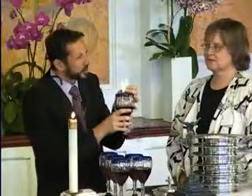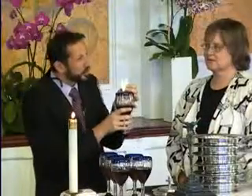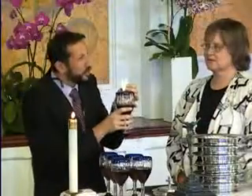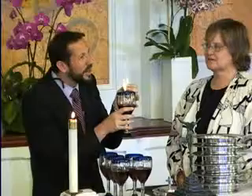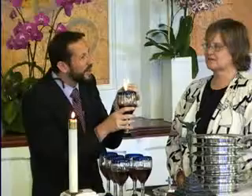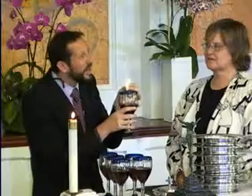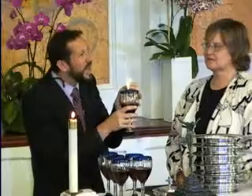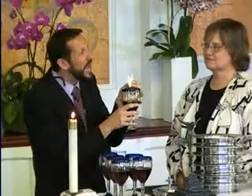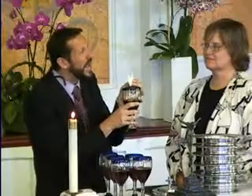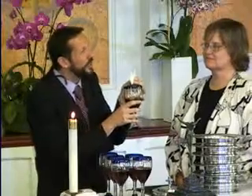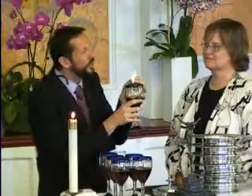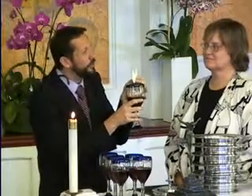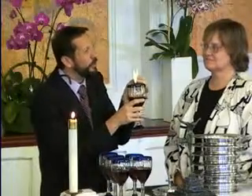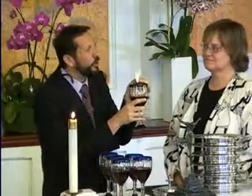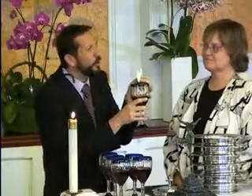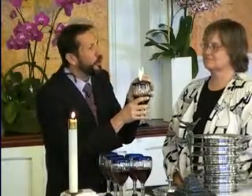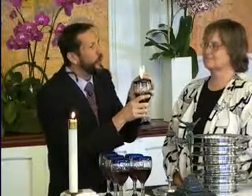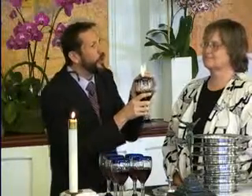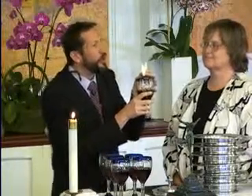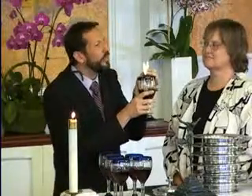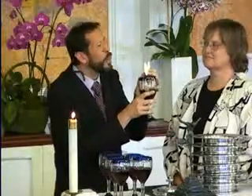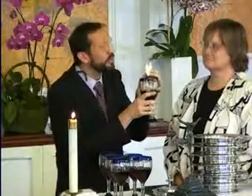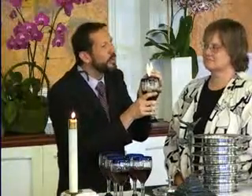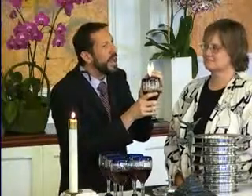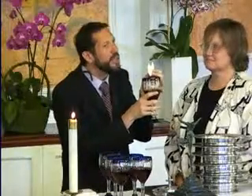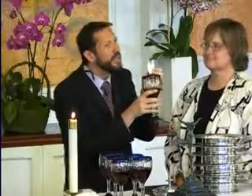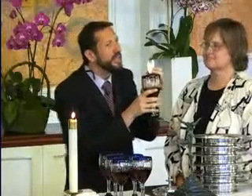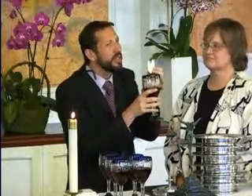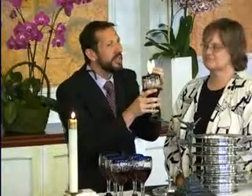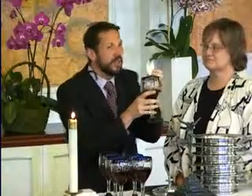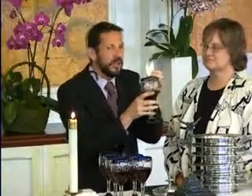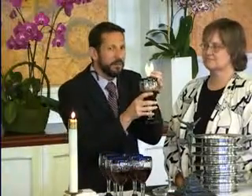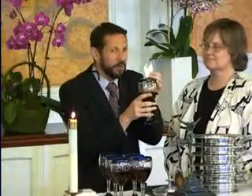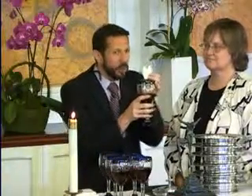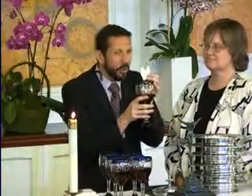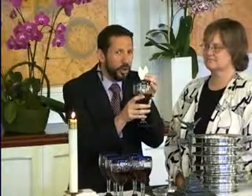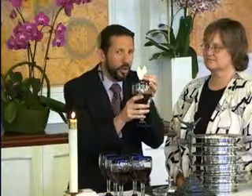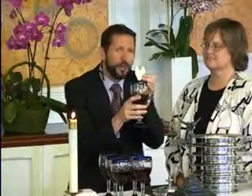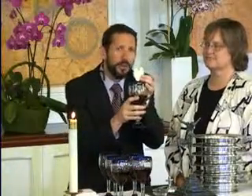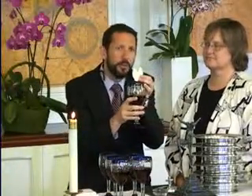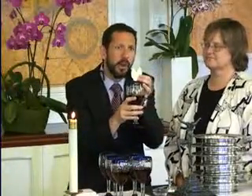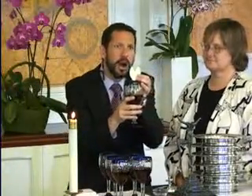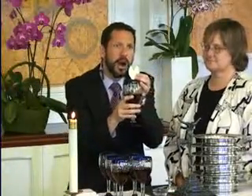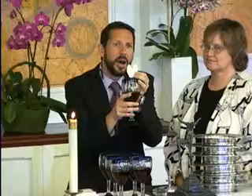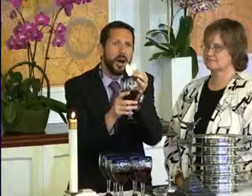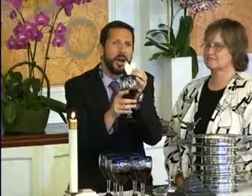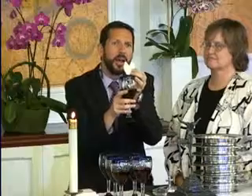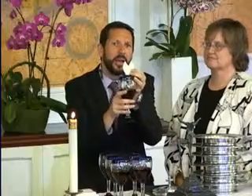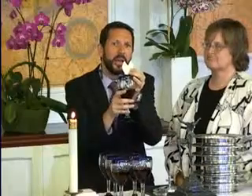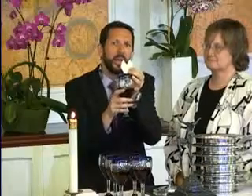And so we thank you for the bread and for the